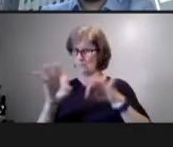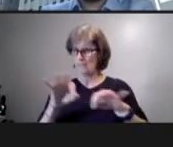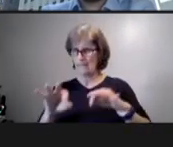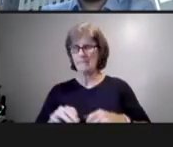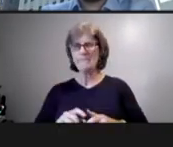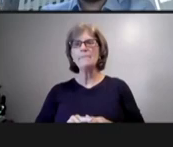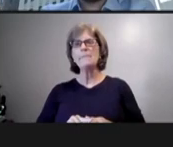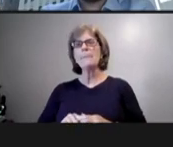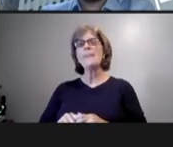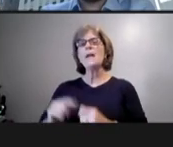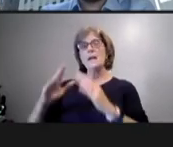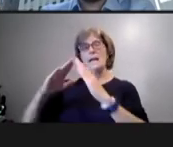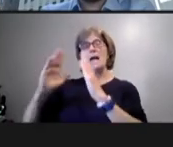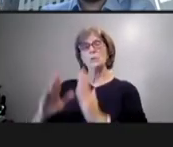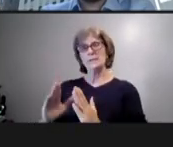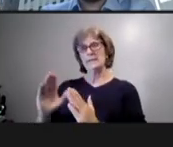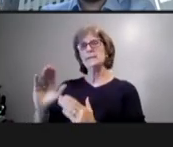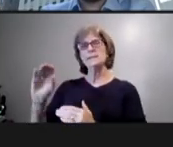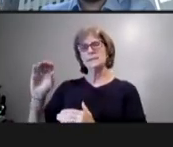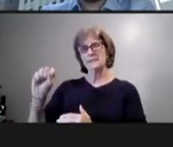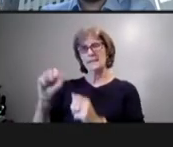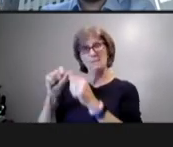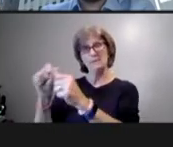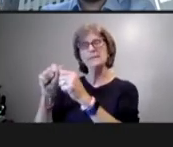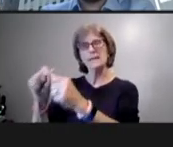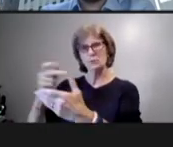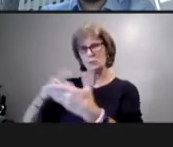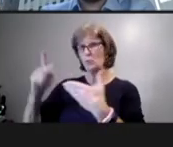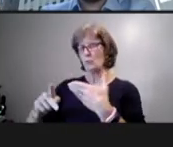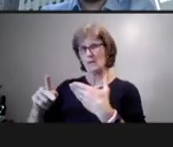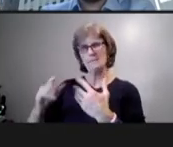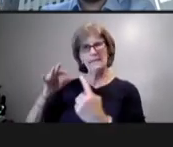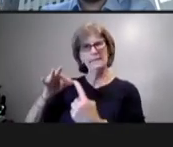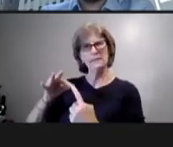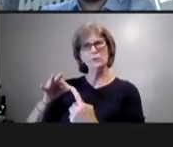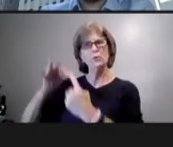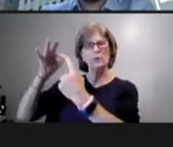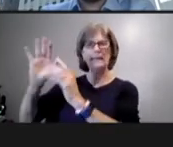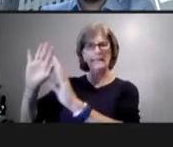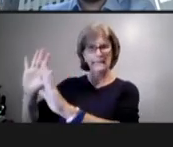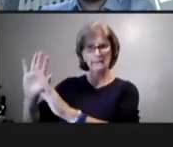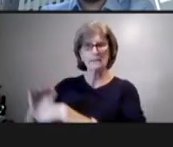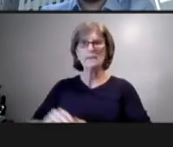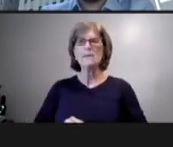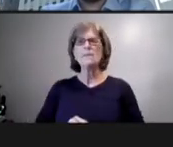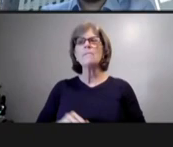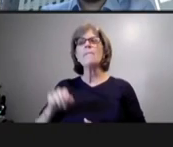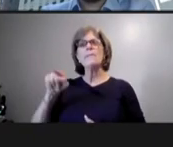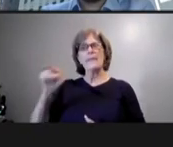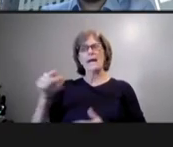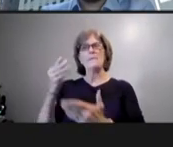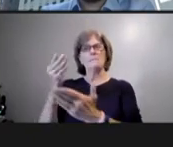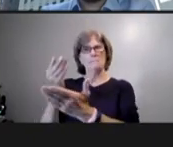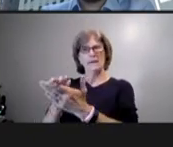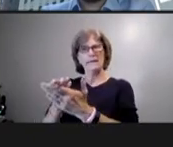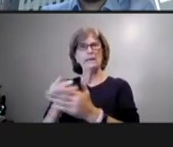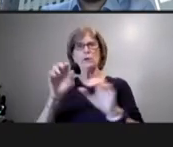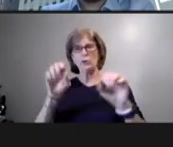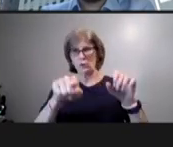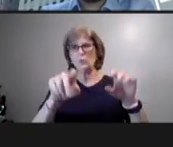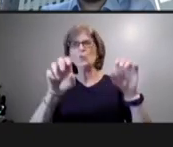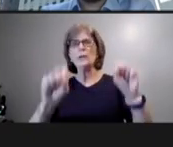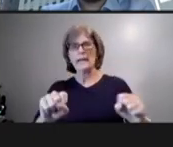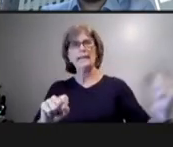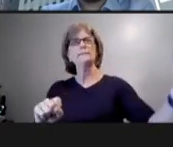housing stabilization program money is unique in our program as it is the one funding source that allows folks to come to us with a notice to